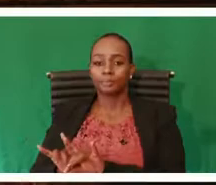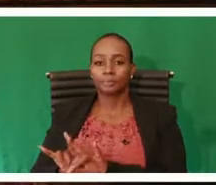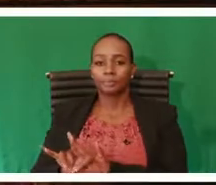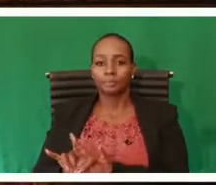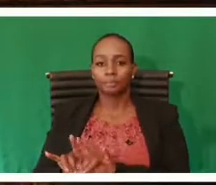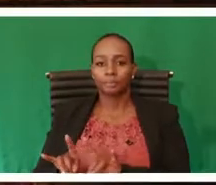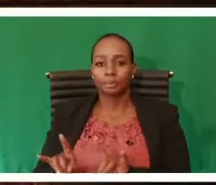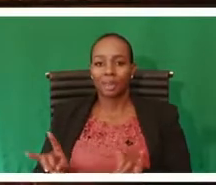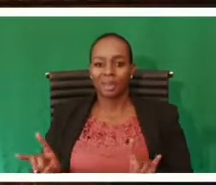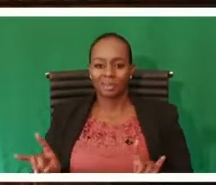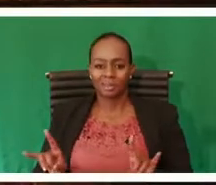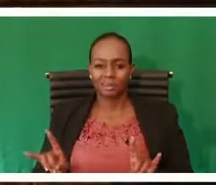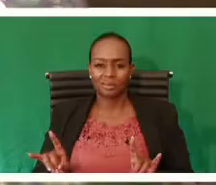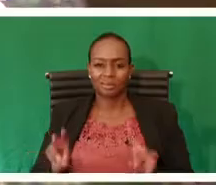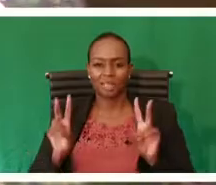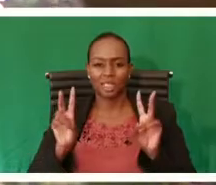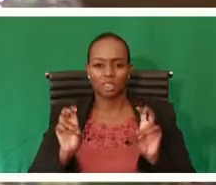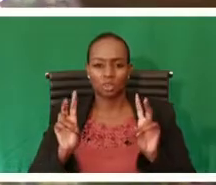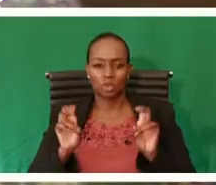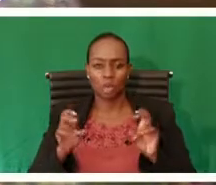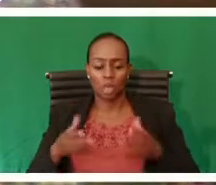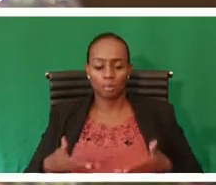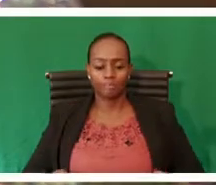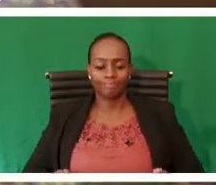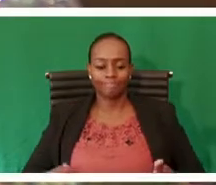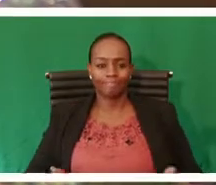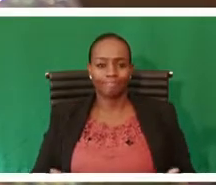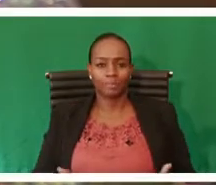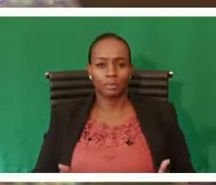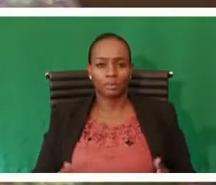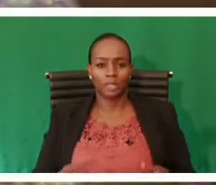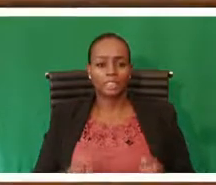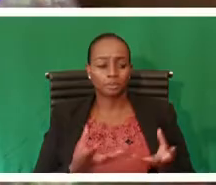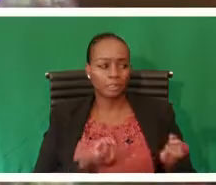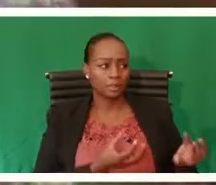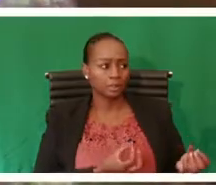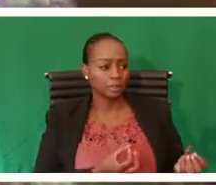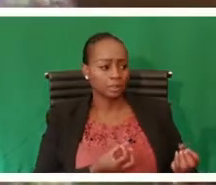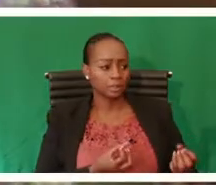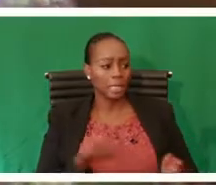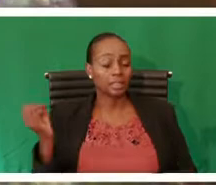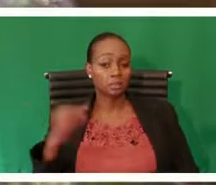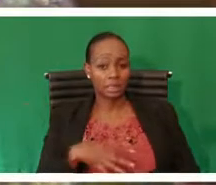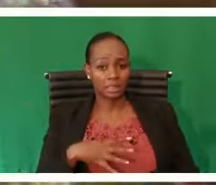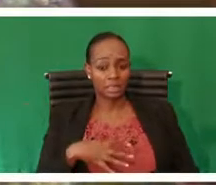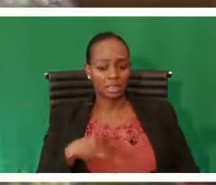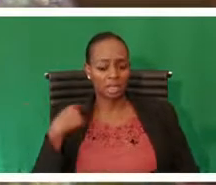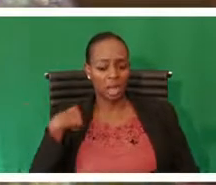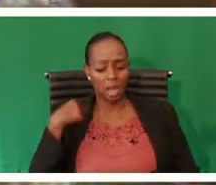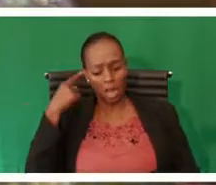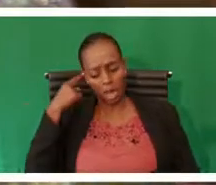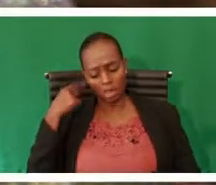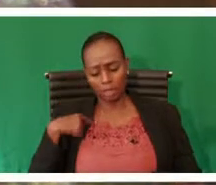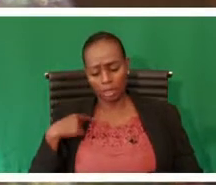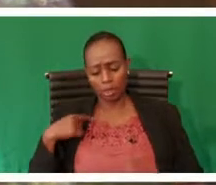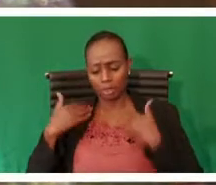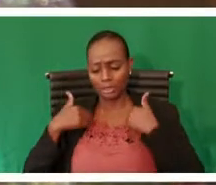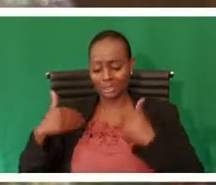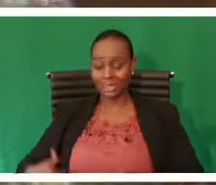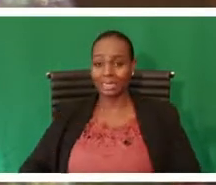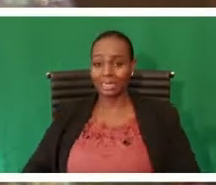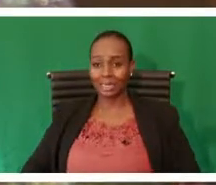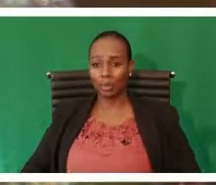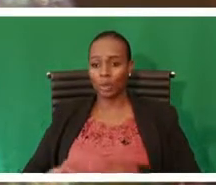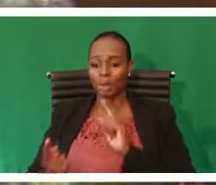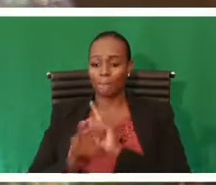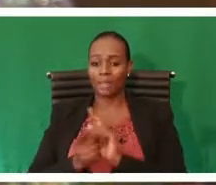the expenditure for this year's SOPA, by Sunday, when I met with the team to receive a briefing,